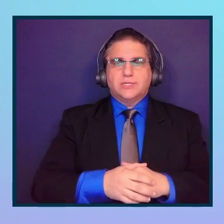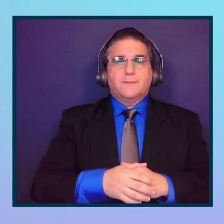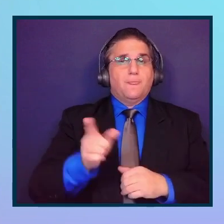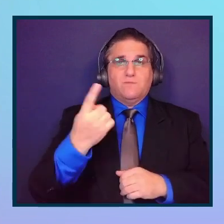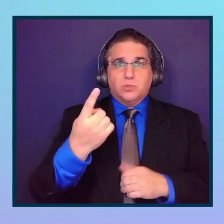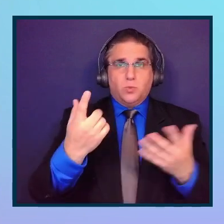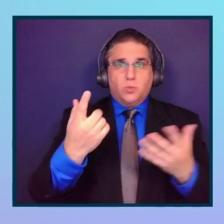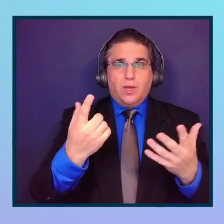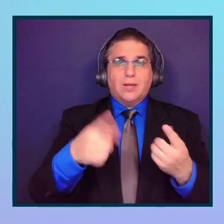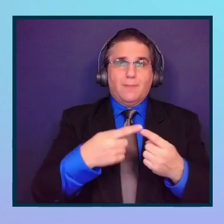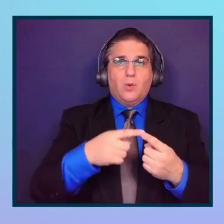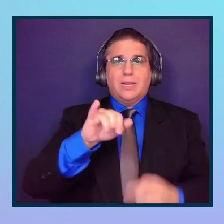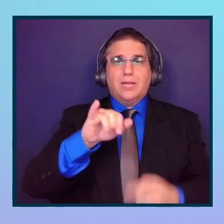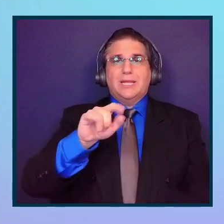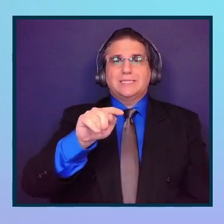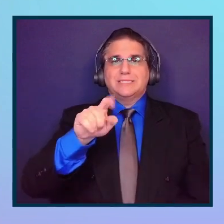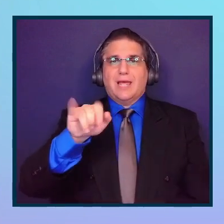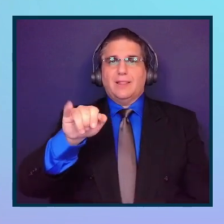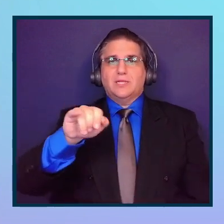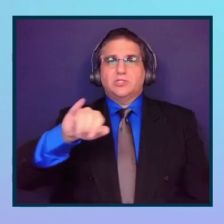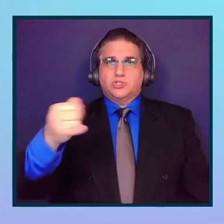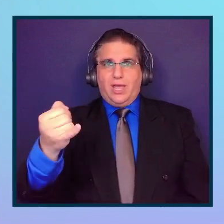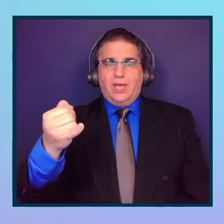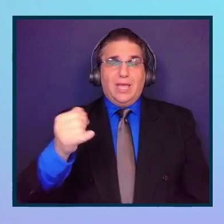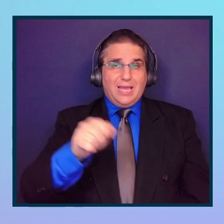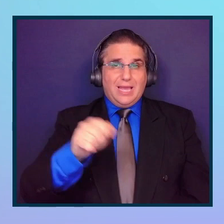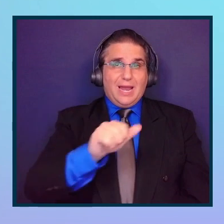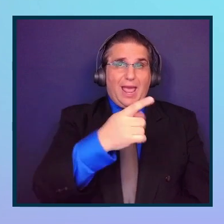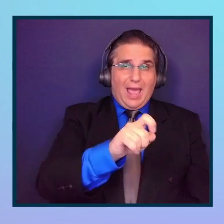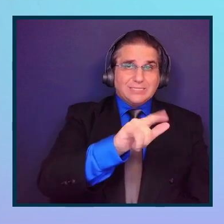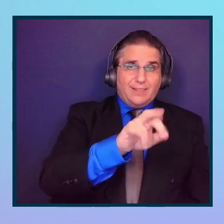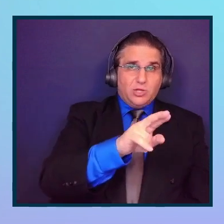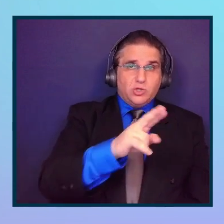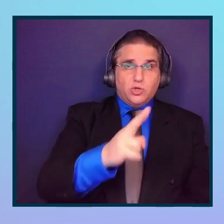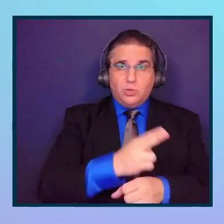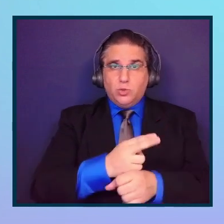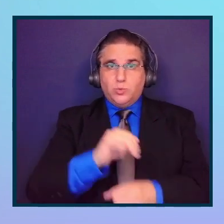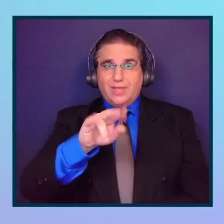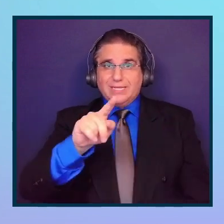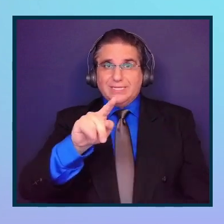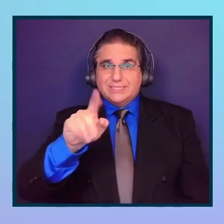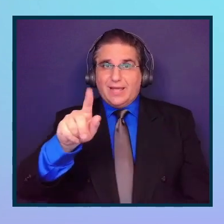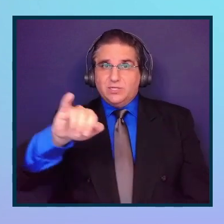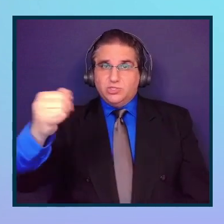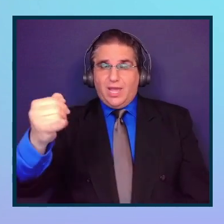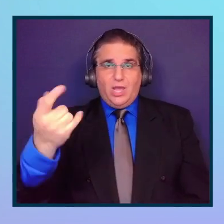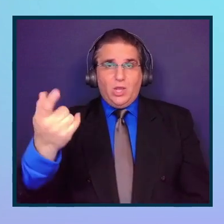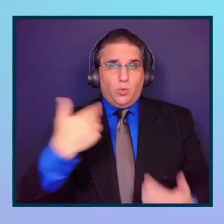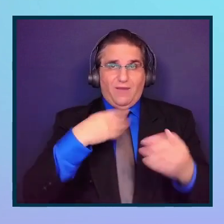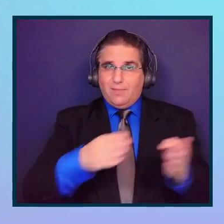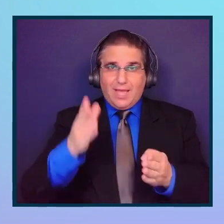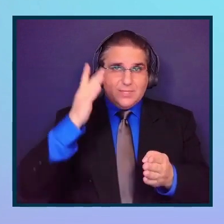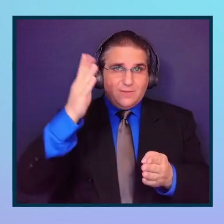being on IntelliJ. So can axe-linter be used with IntelliJ, or are there plans for it to be in the